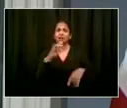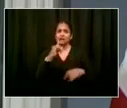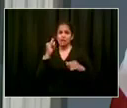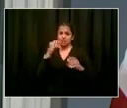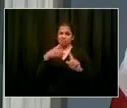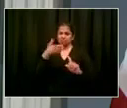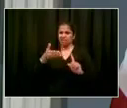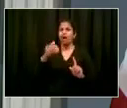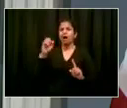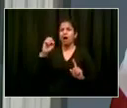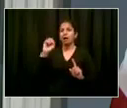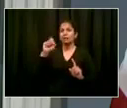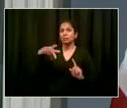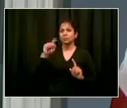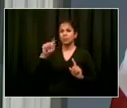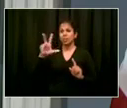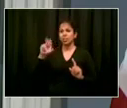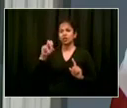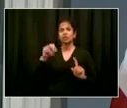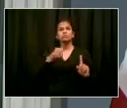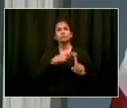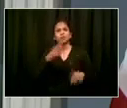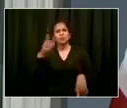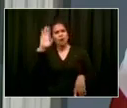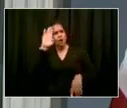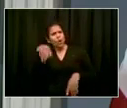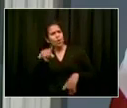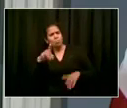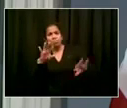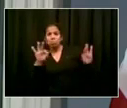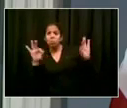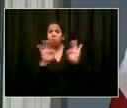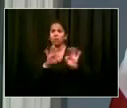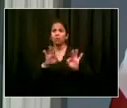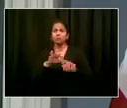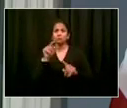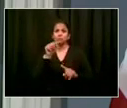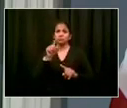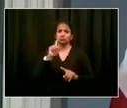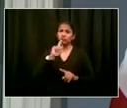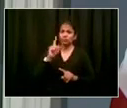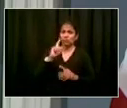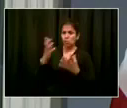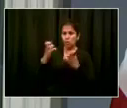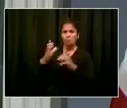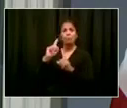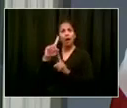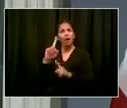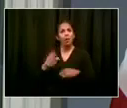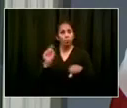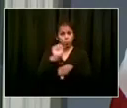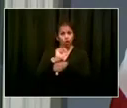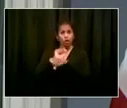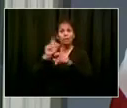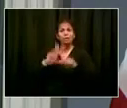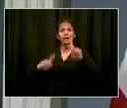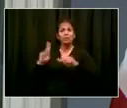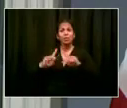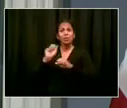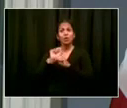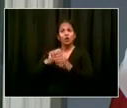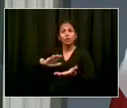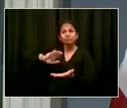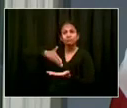the waiters whom I've taken care of as my own patients. But we must make sure our restaurants are safe